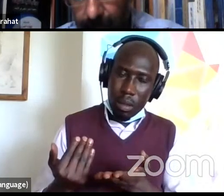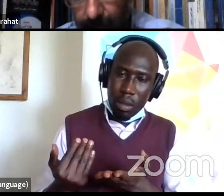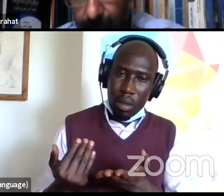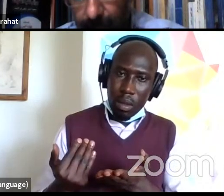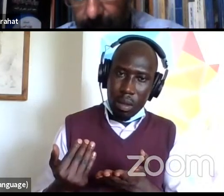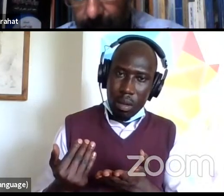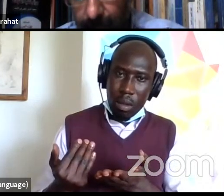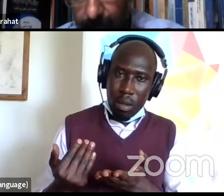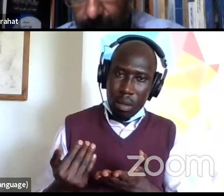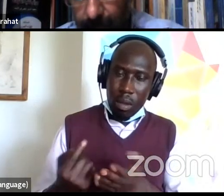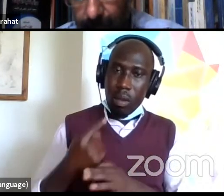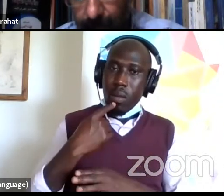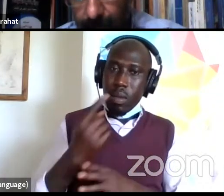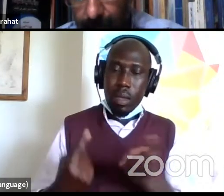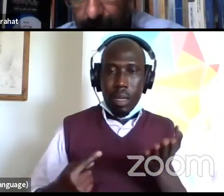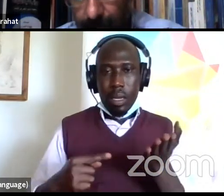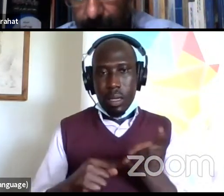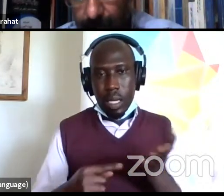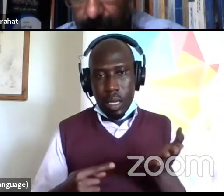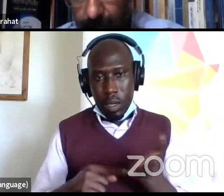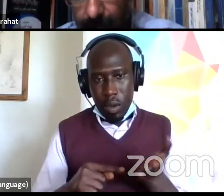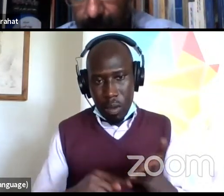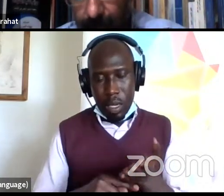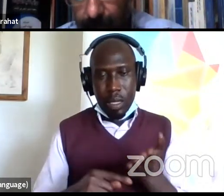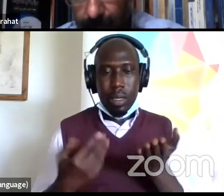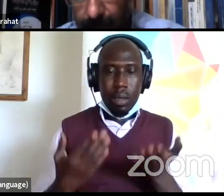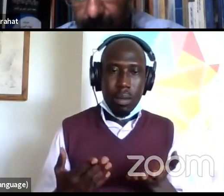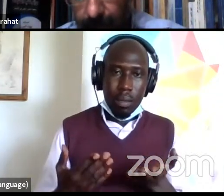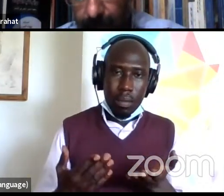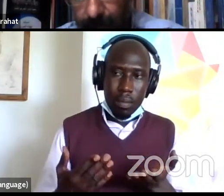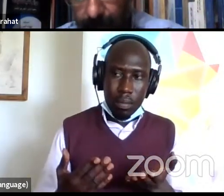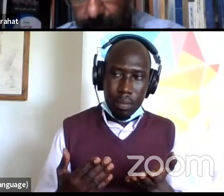I like to say that technology in a way amplifies